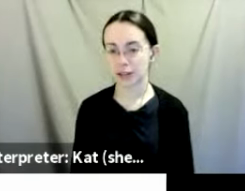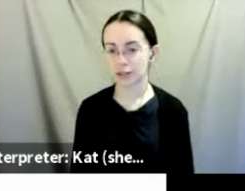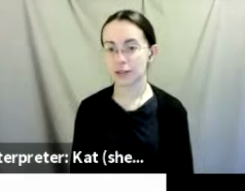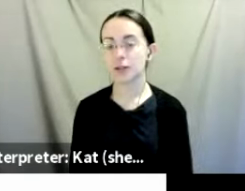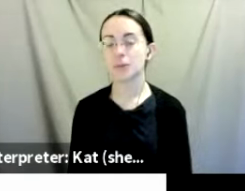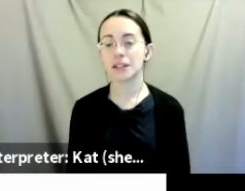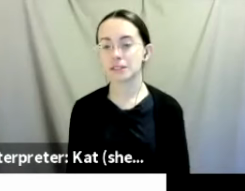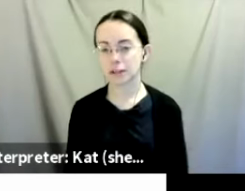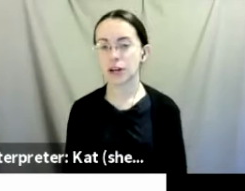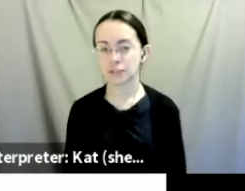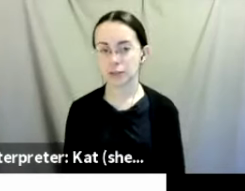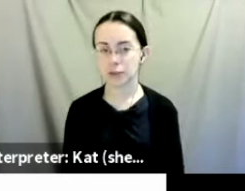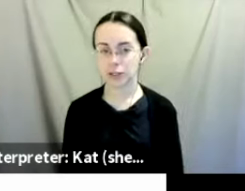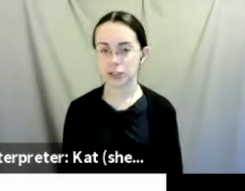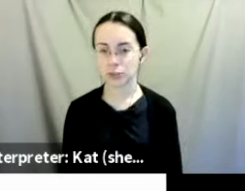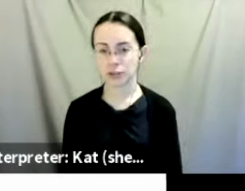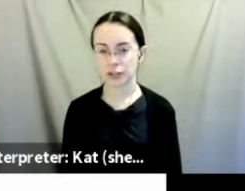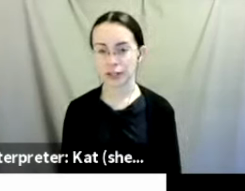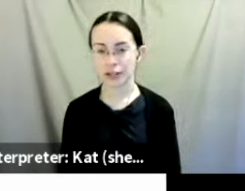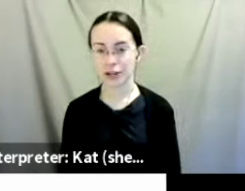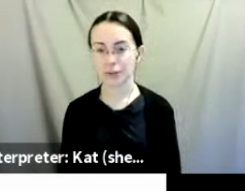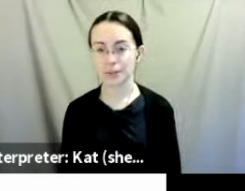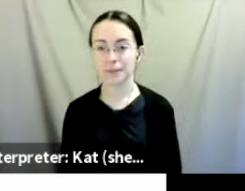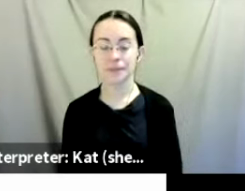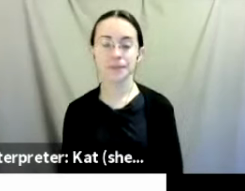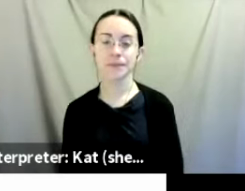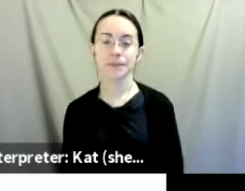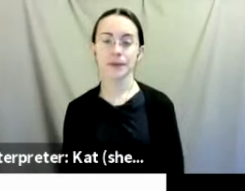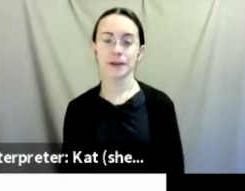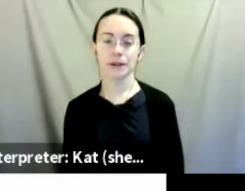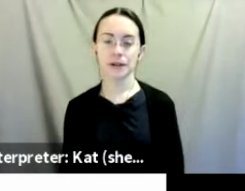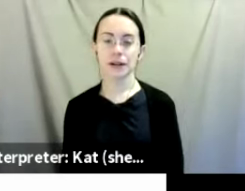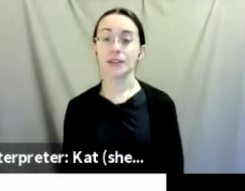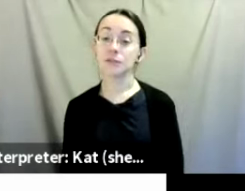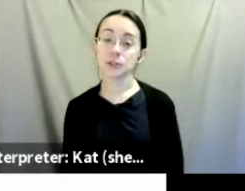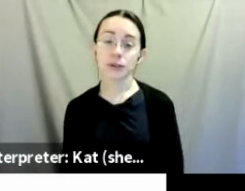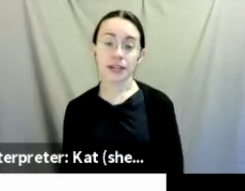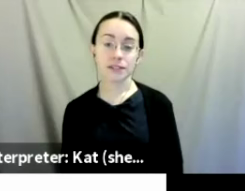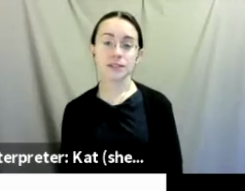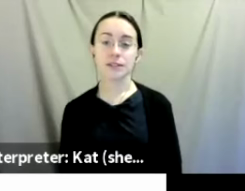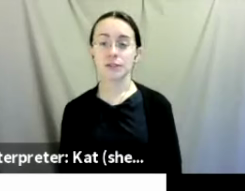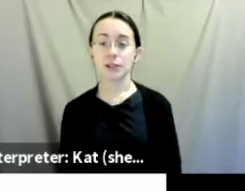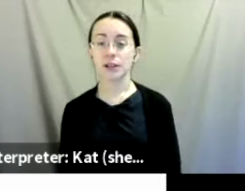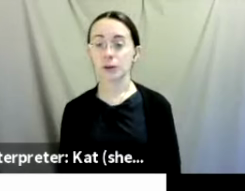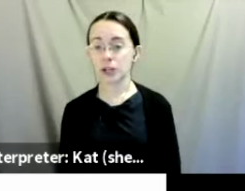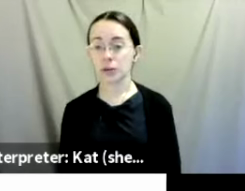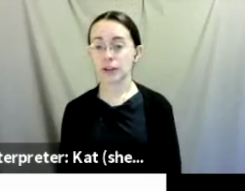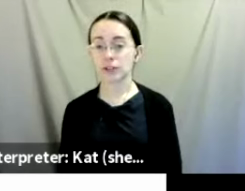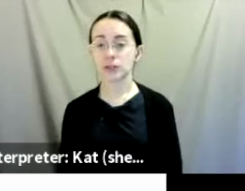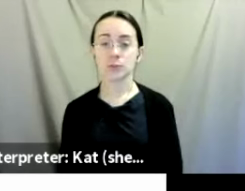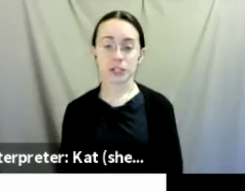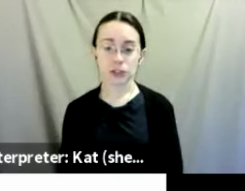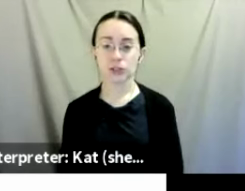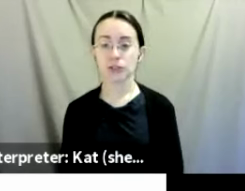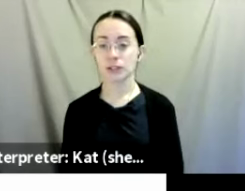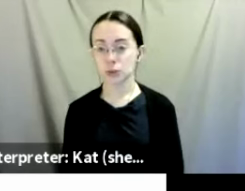about that because that positive relationship is already there. And in visual aids, if the healthcare providers